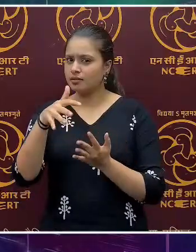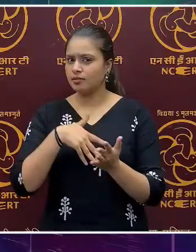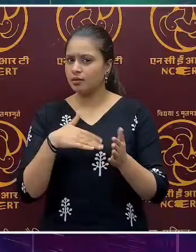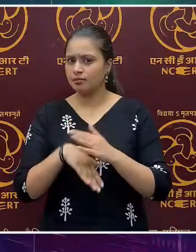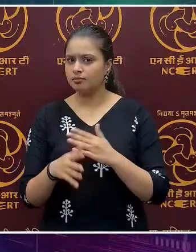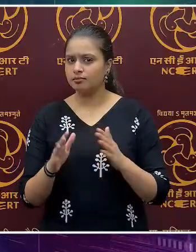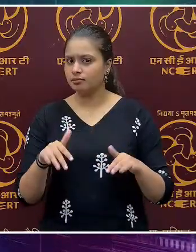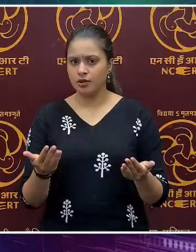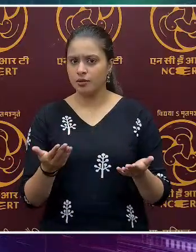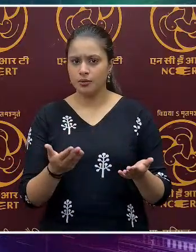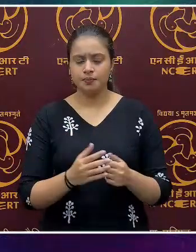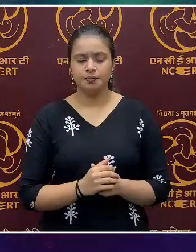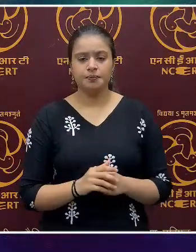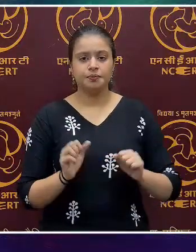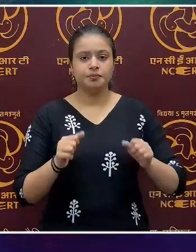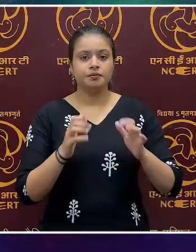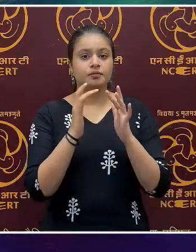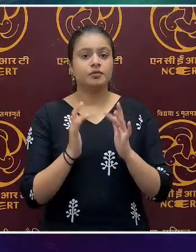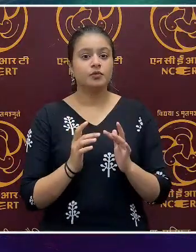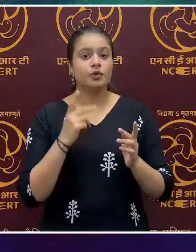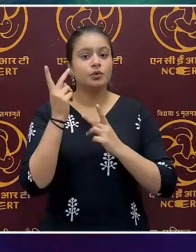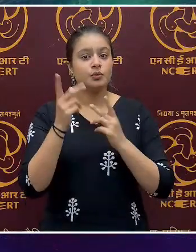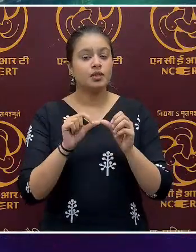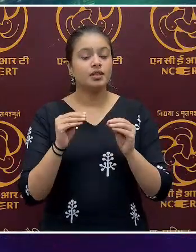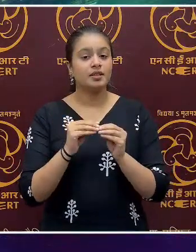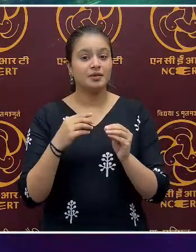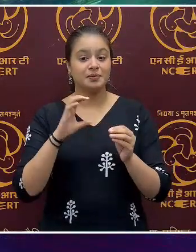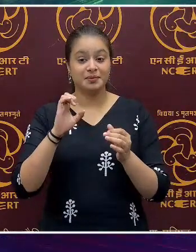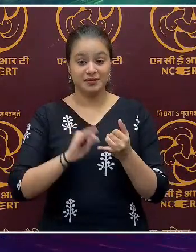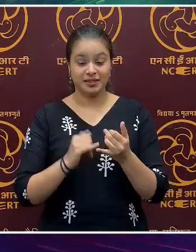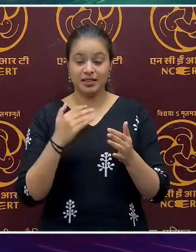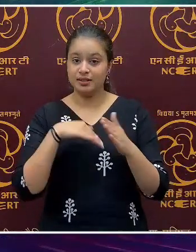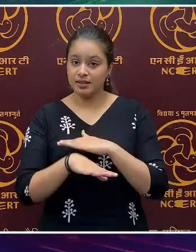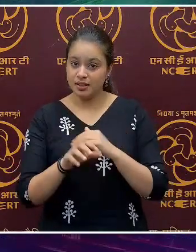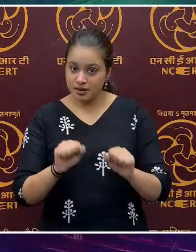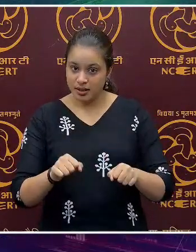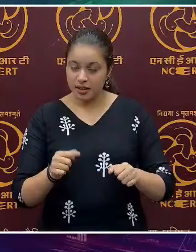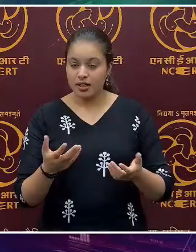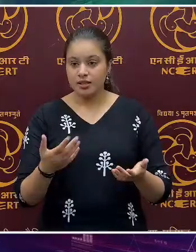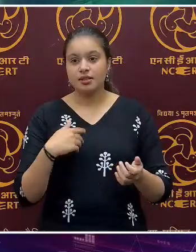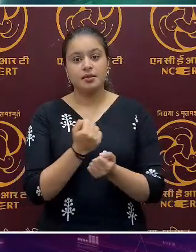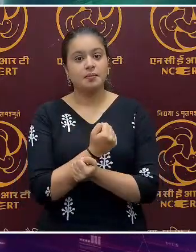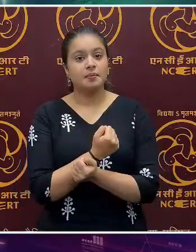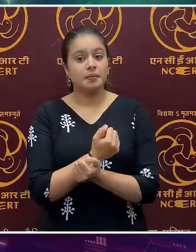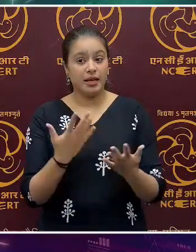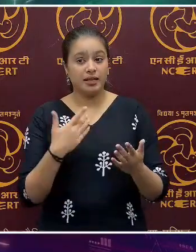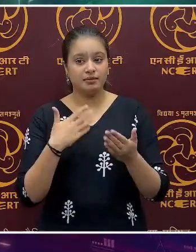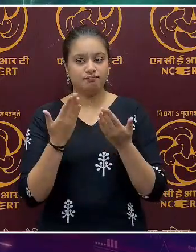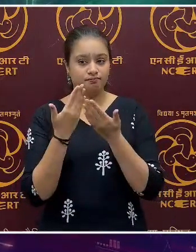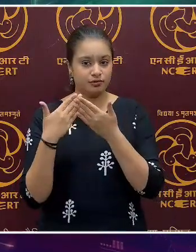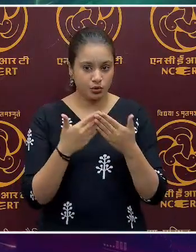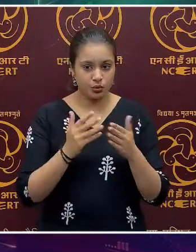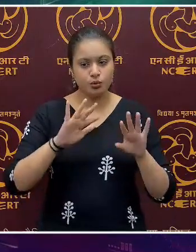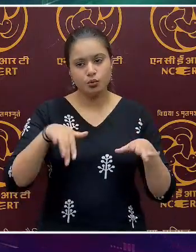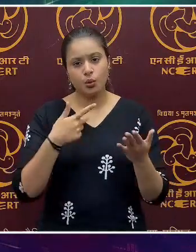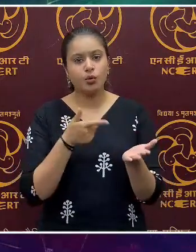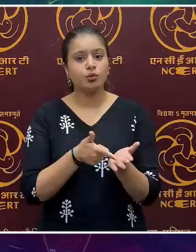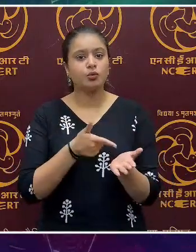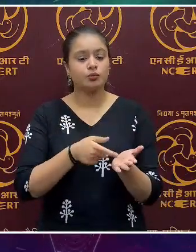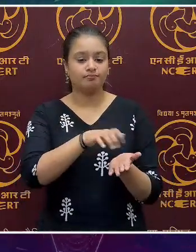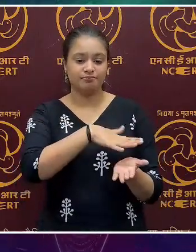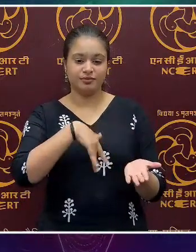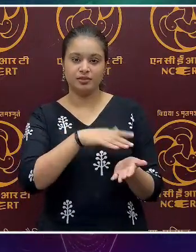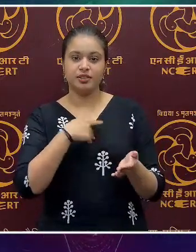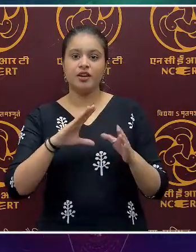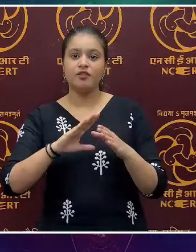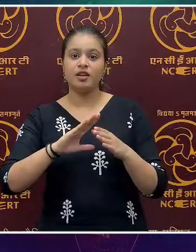So, virtual lab in computer science, in terms of computer science, like in many school or in many rural areas, still computer labs